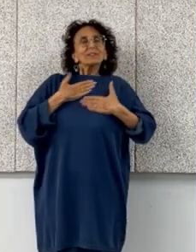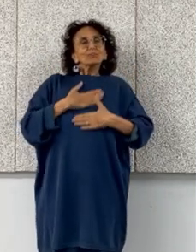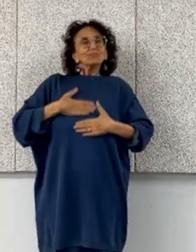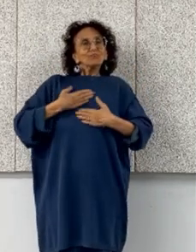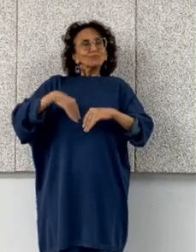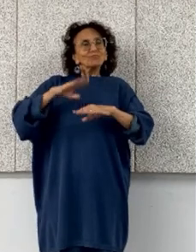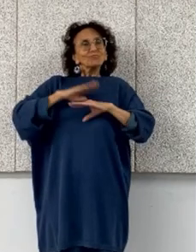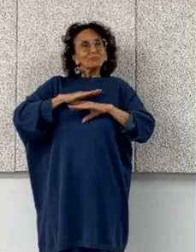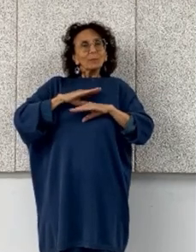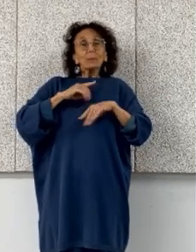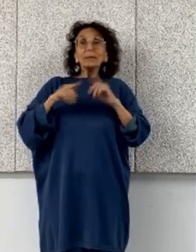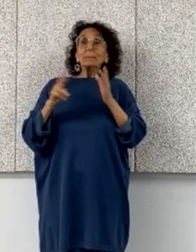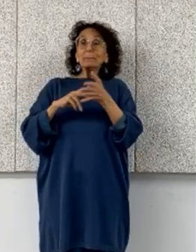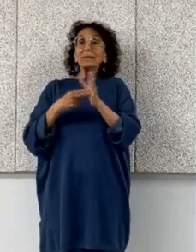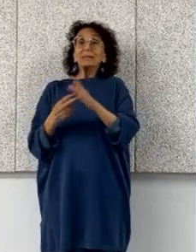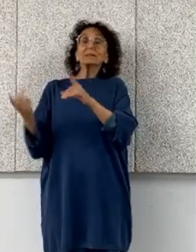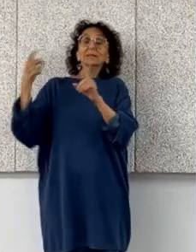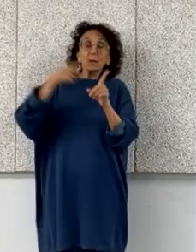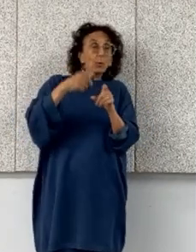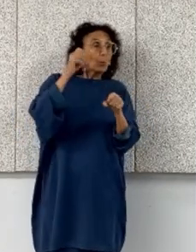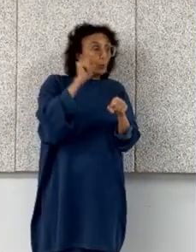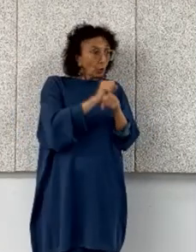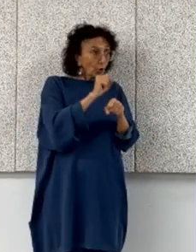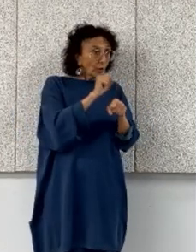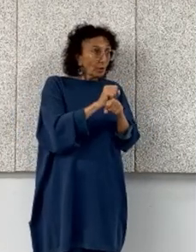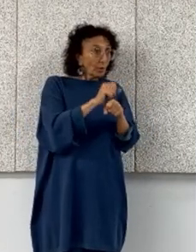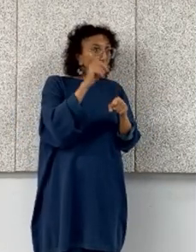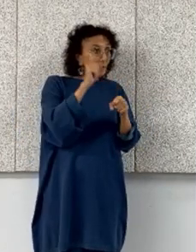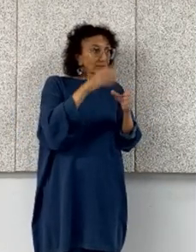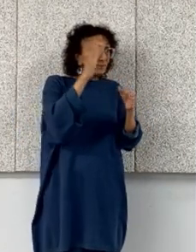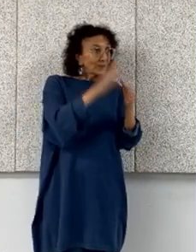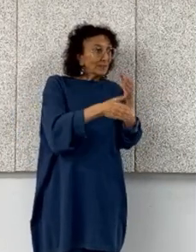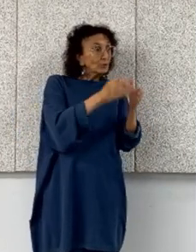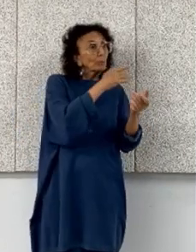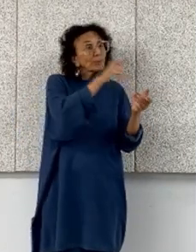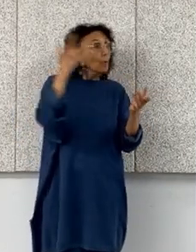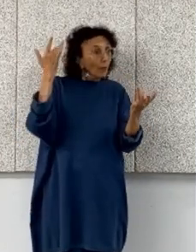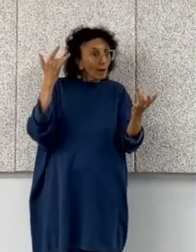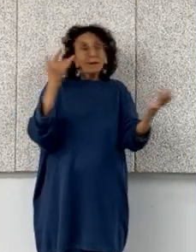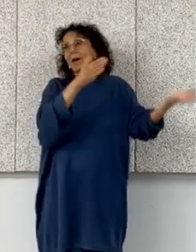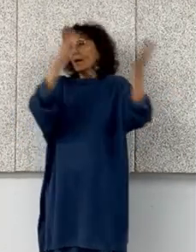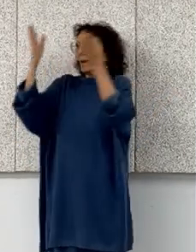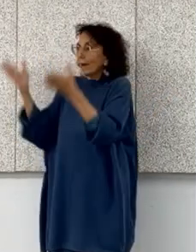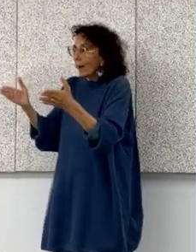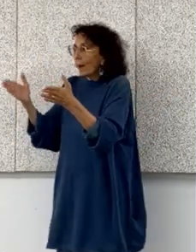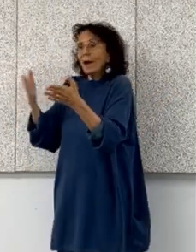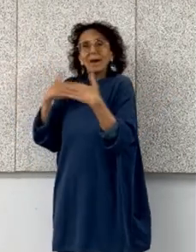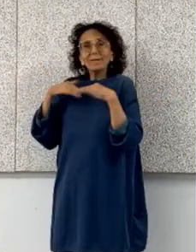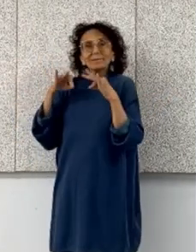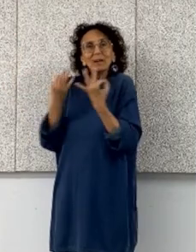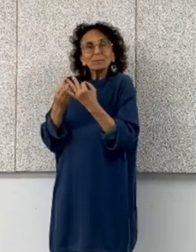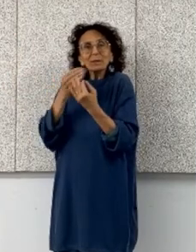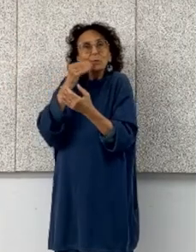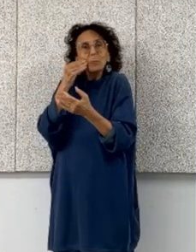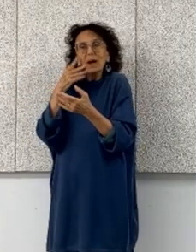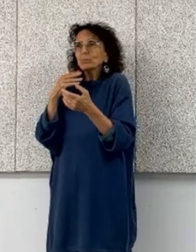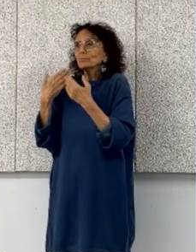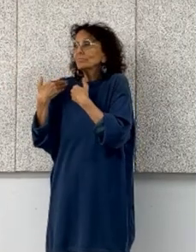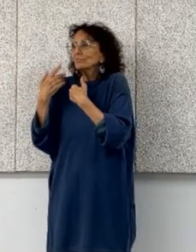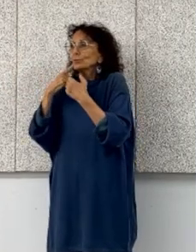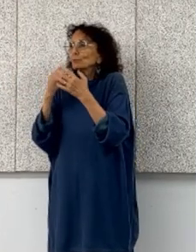But it all resounds back to, like, I have these people that I'm responsible for at home, and I want to be there for them, and I want them to